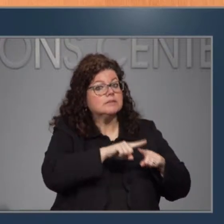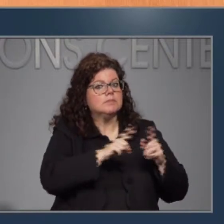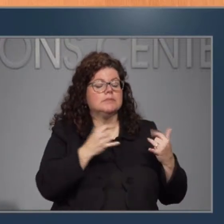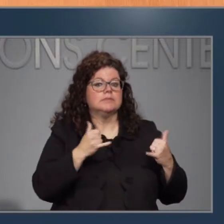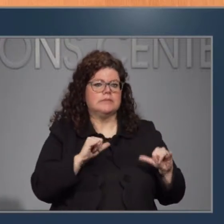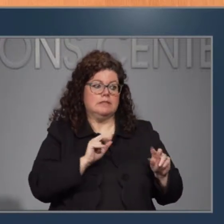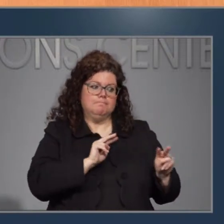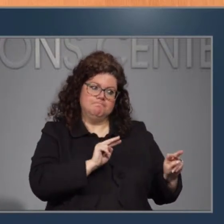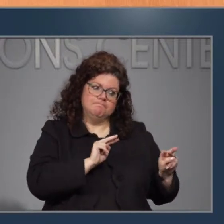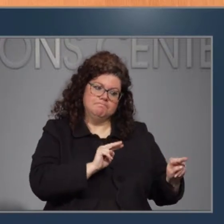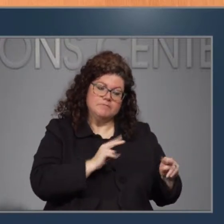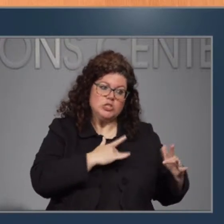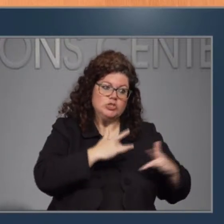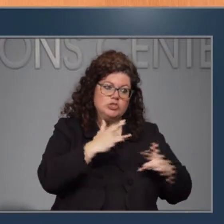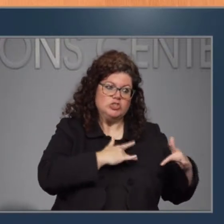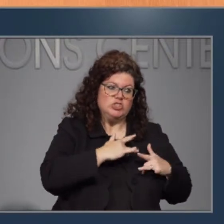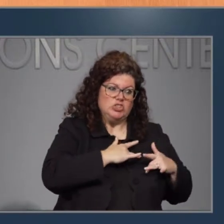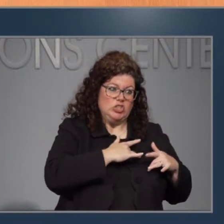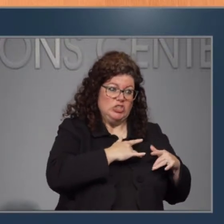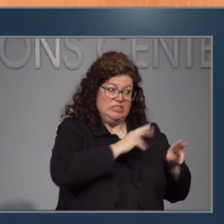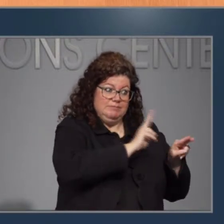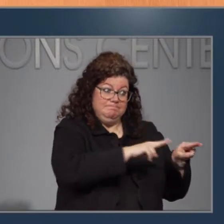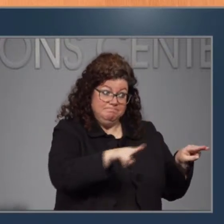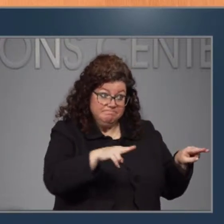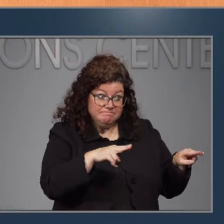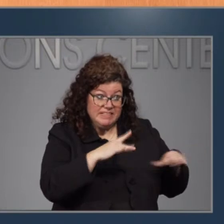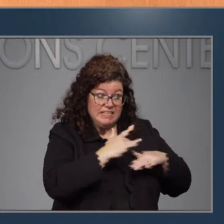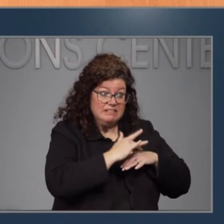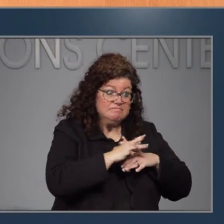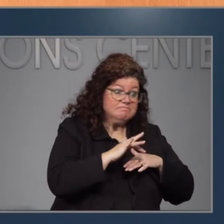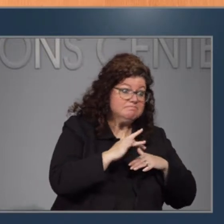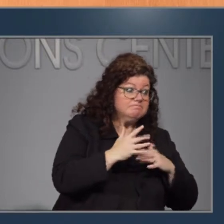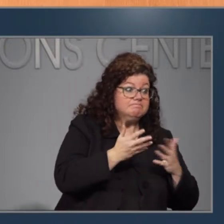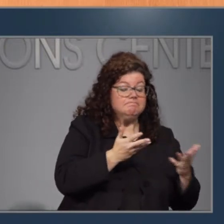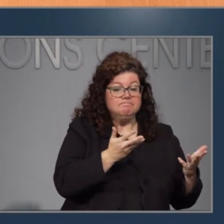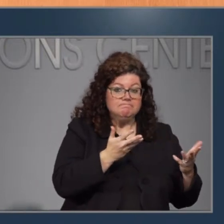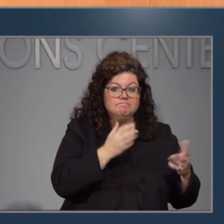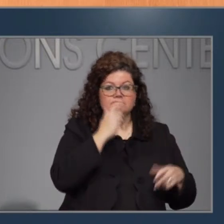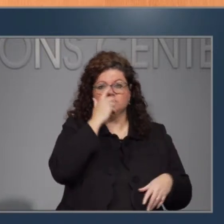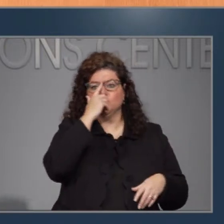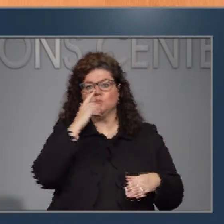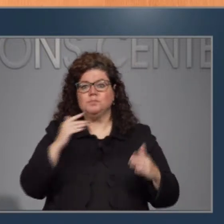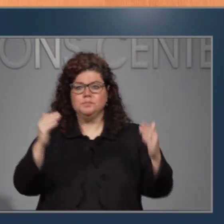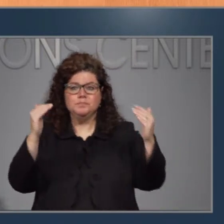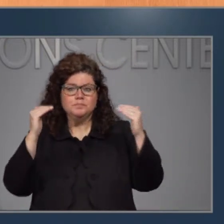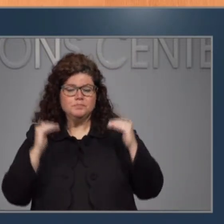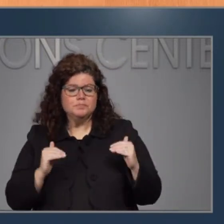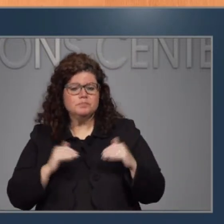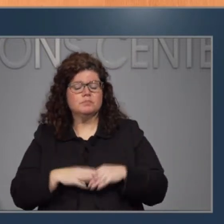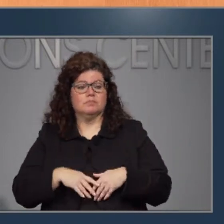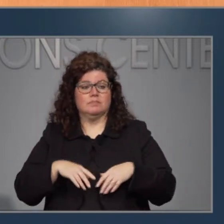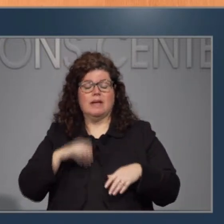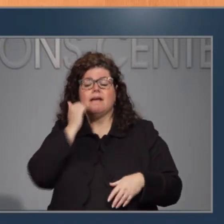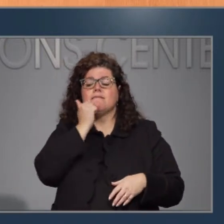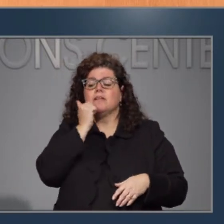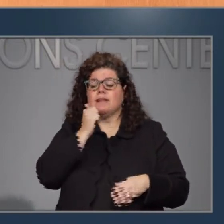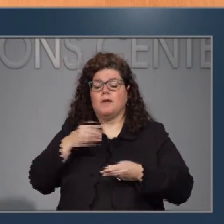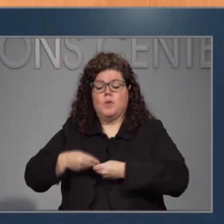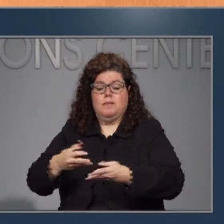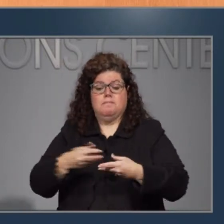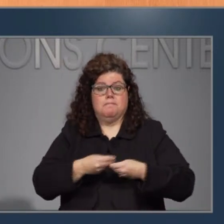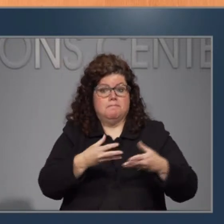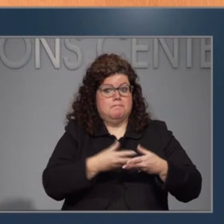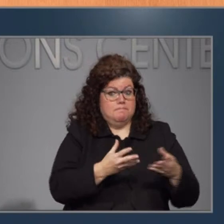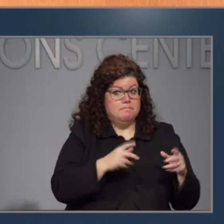concerning. Finally, an update on testing. Looking at the yellow line, you can see that daily testing really is